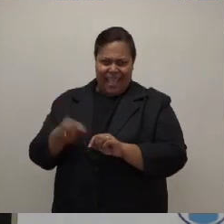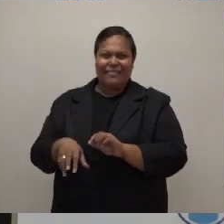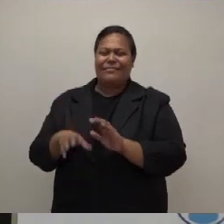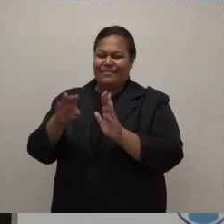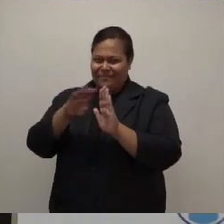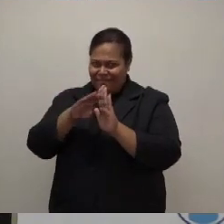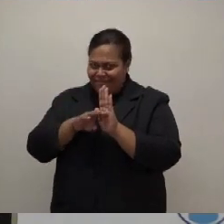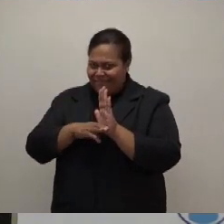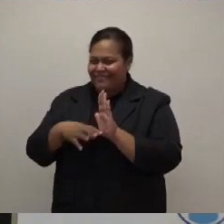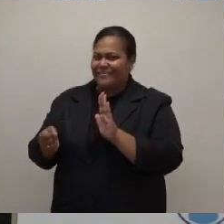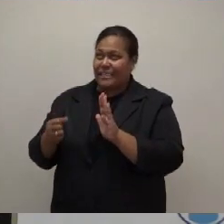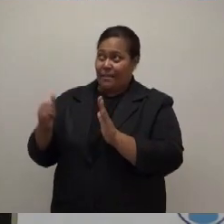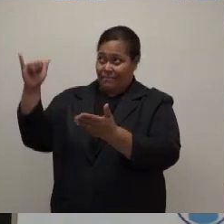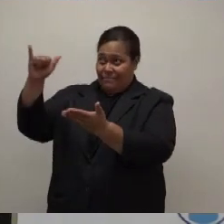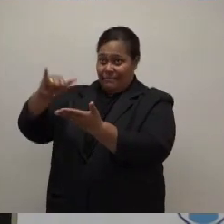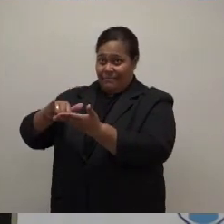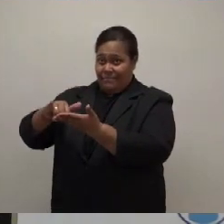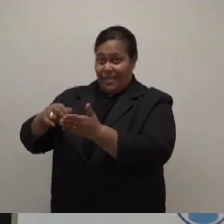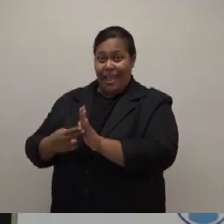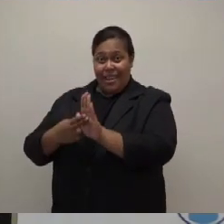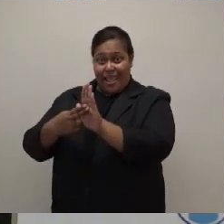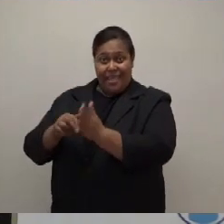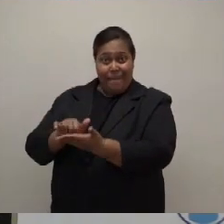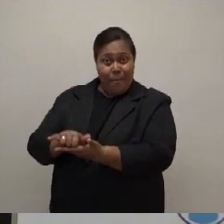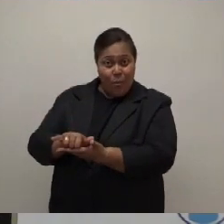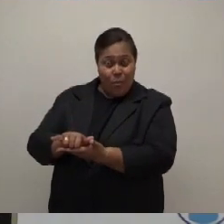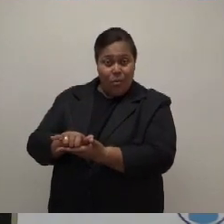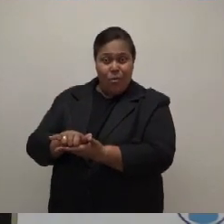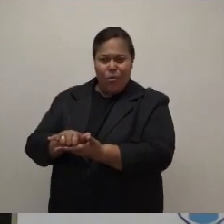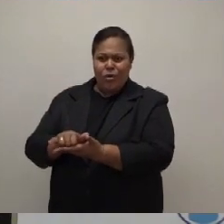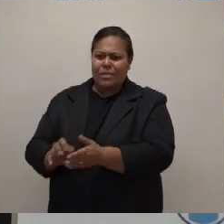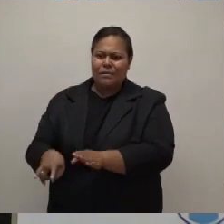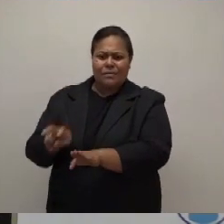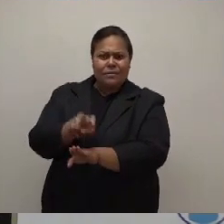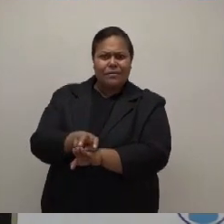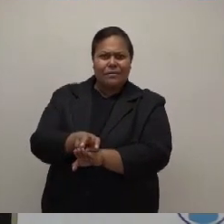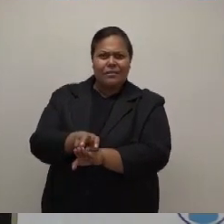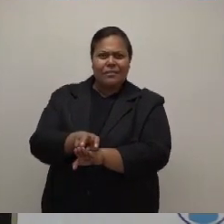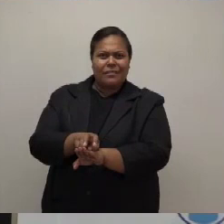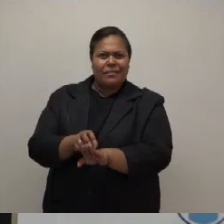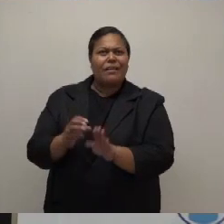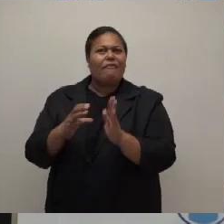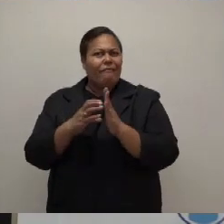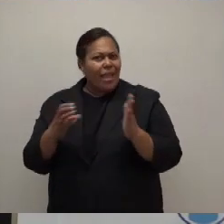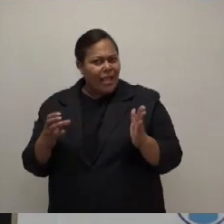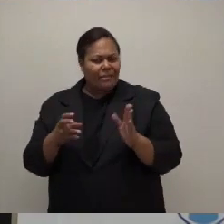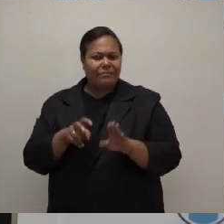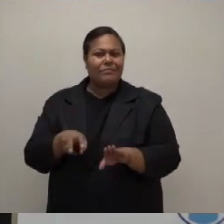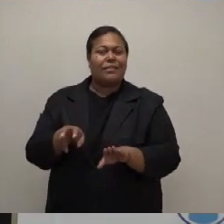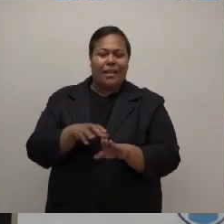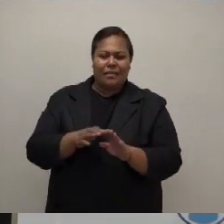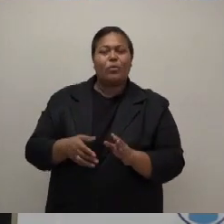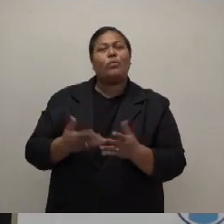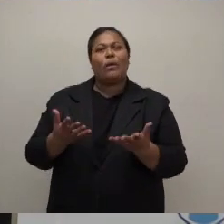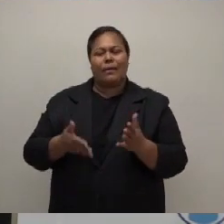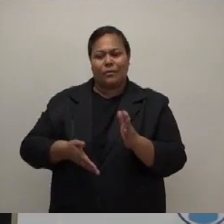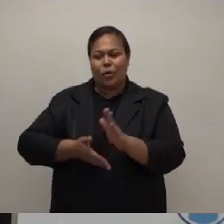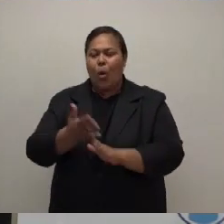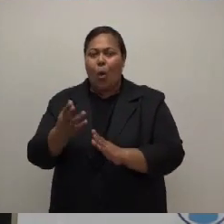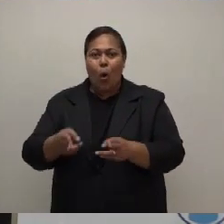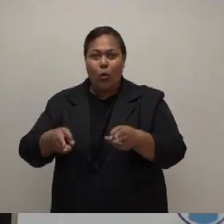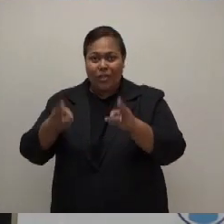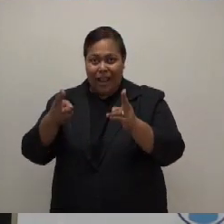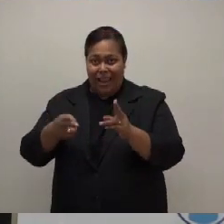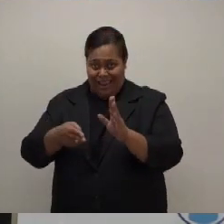the airplane, then from the Nandi airport onto designated transport to the designated resort or hotel, where they will